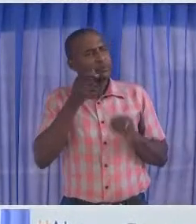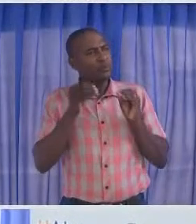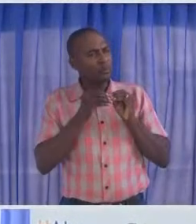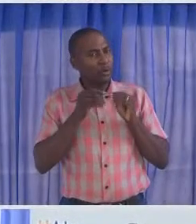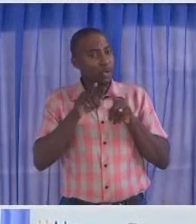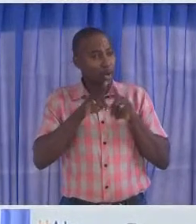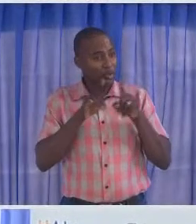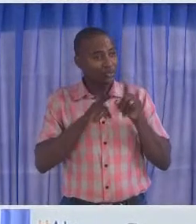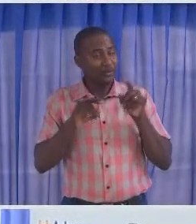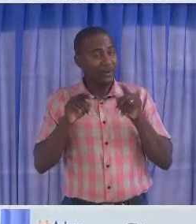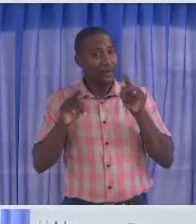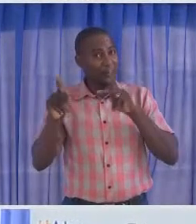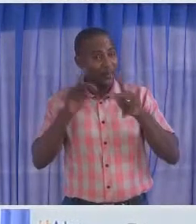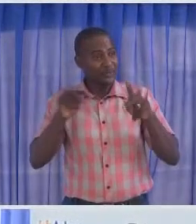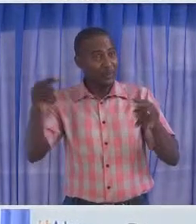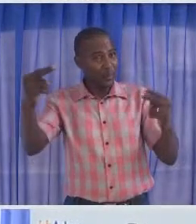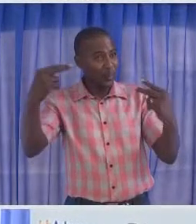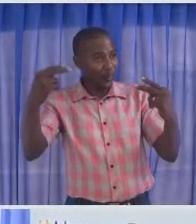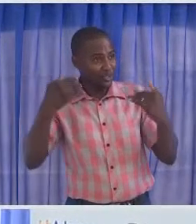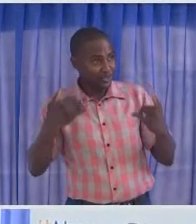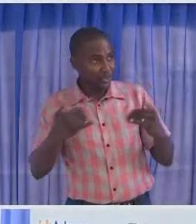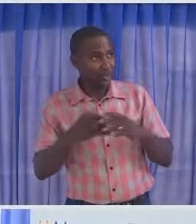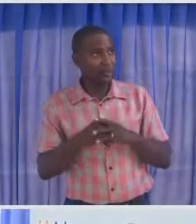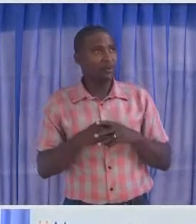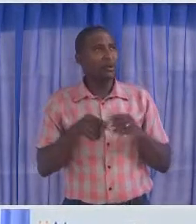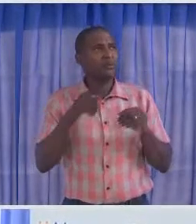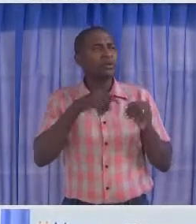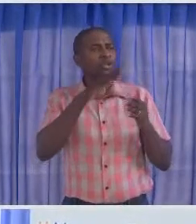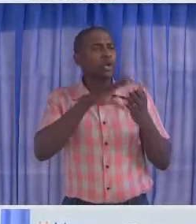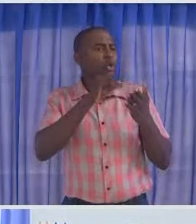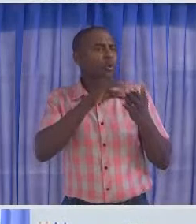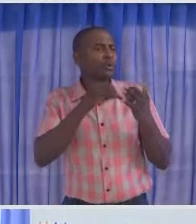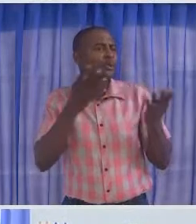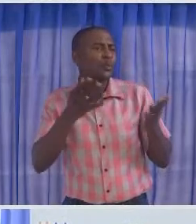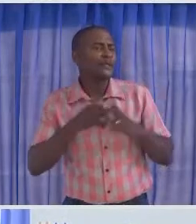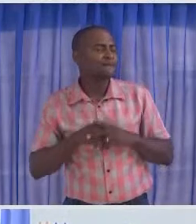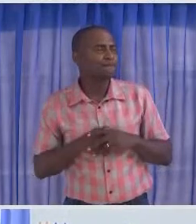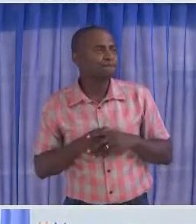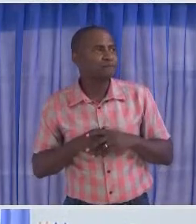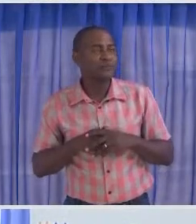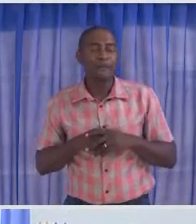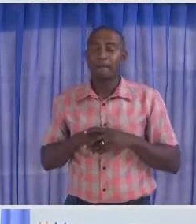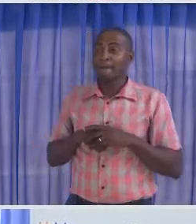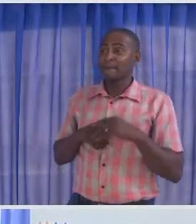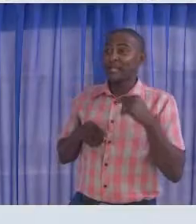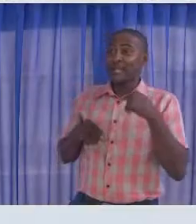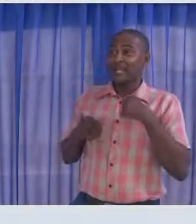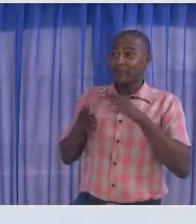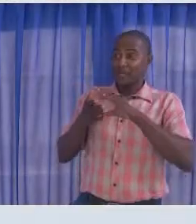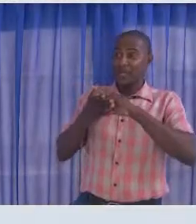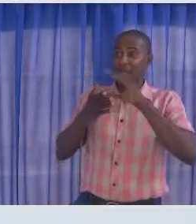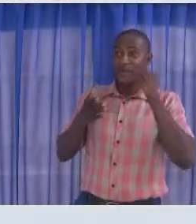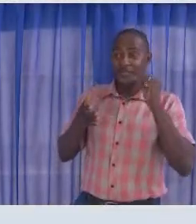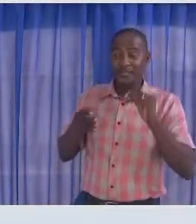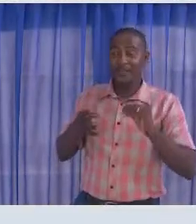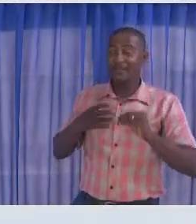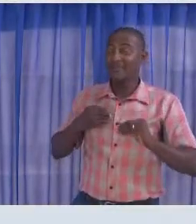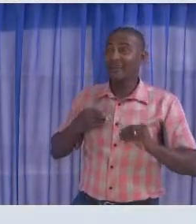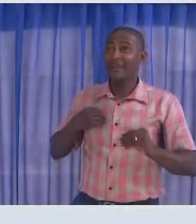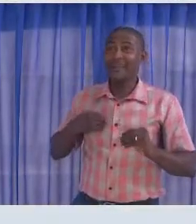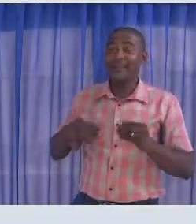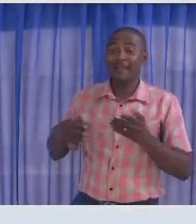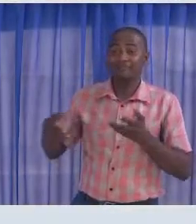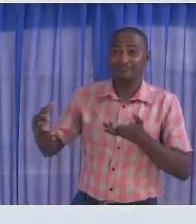who are watching us, some of the things you're actually learning in class. Well, I am learning, I'm gaining a wealth of